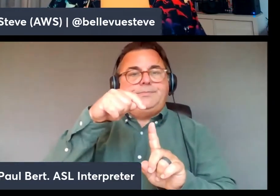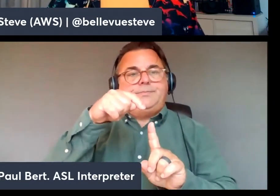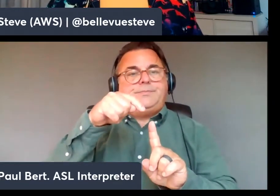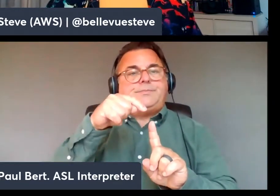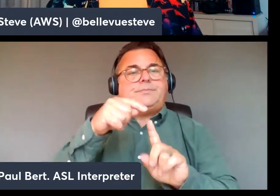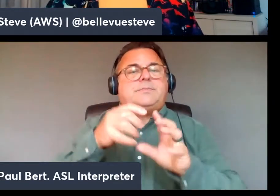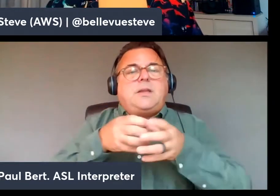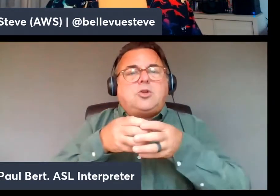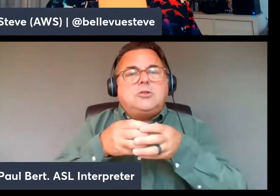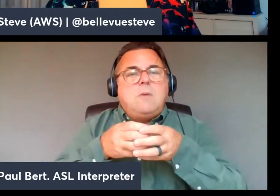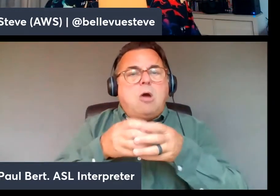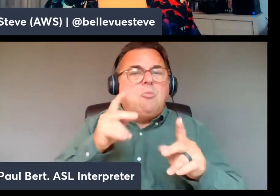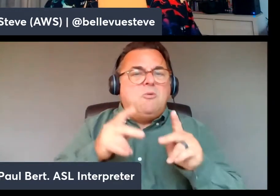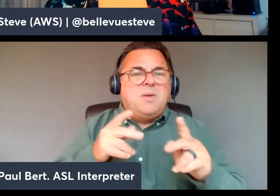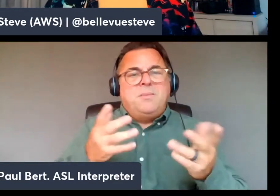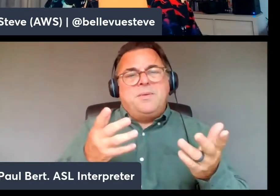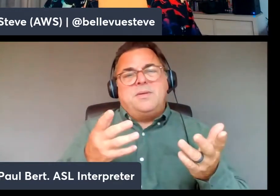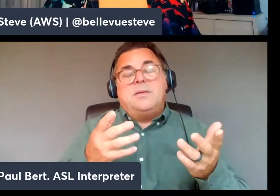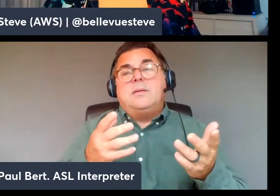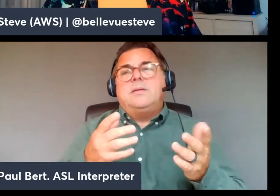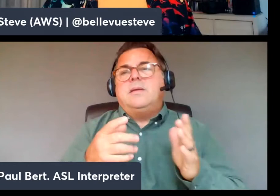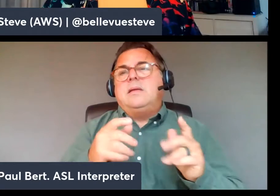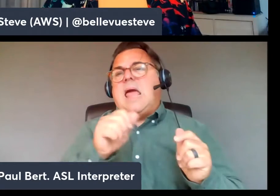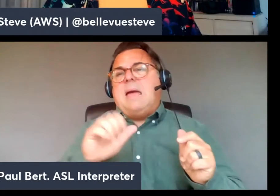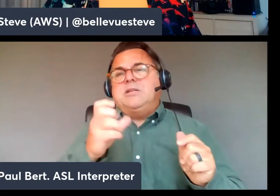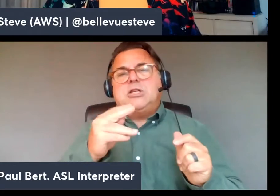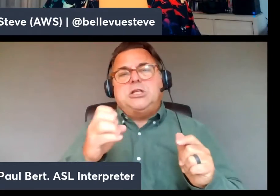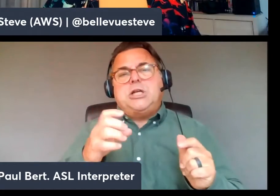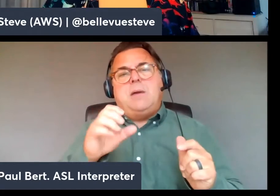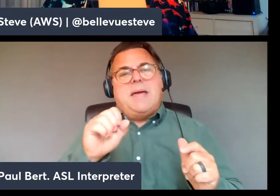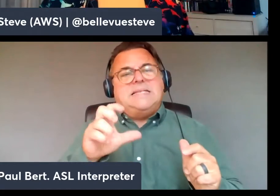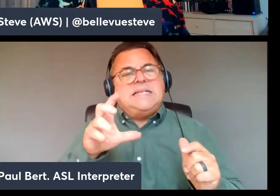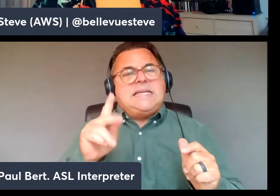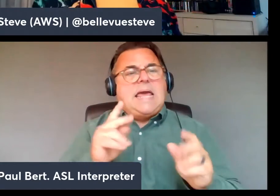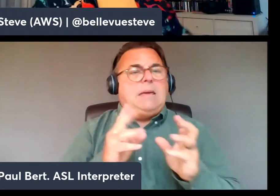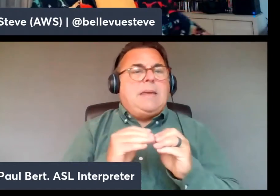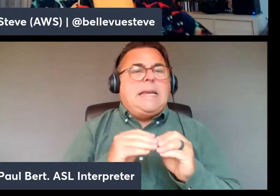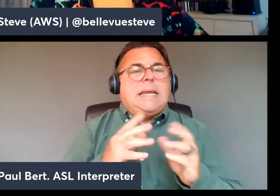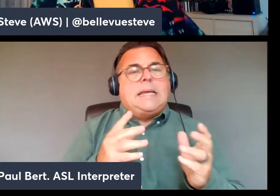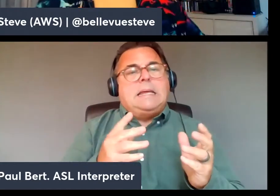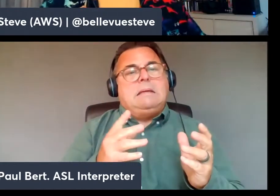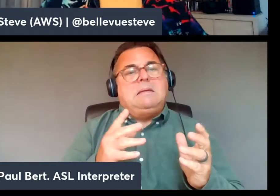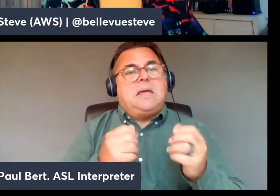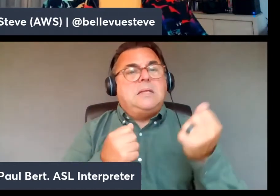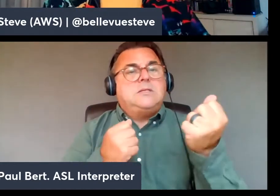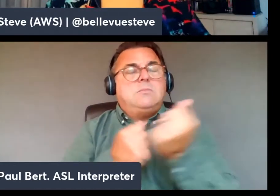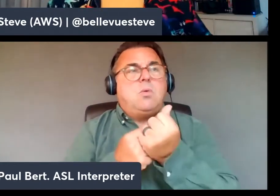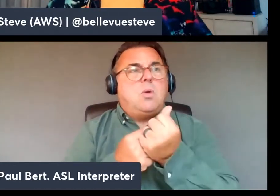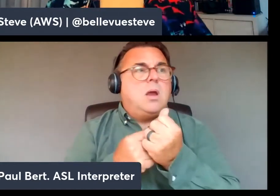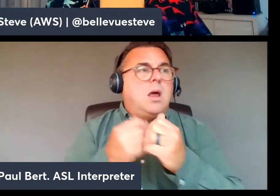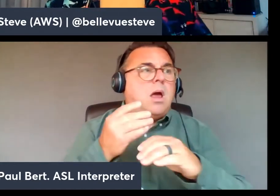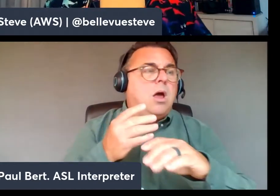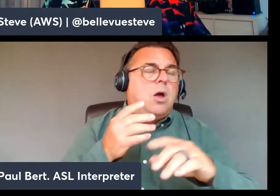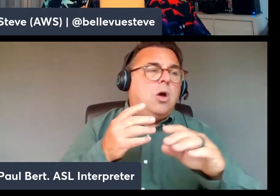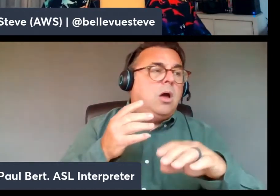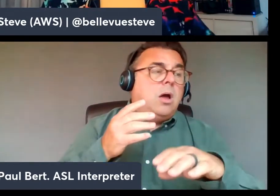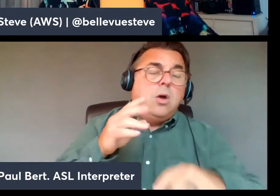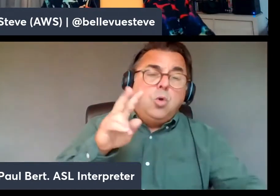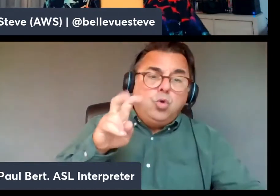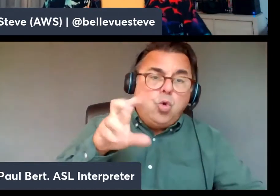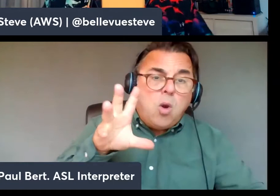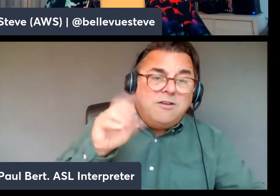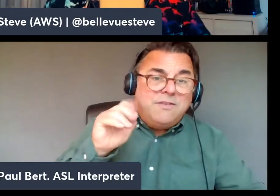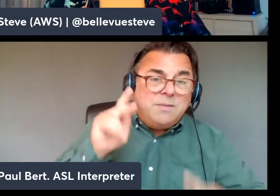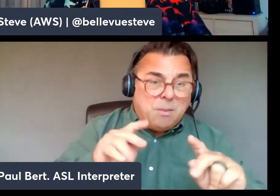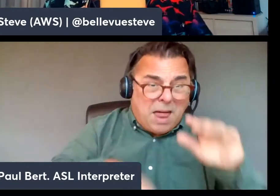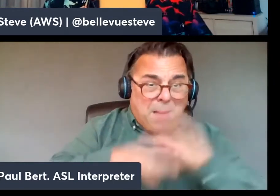smaller group of people. In fact, an Amazon Chime SDK meeting can support up to 250 participants,